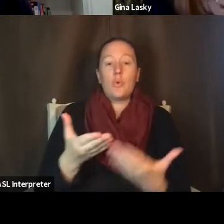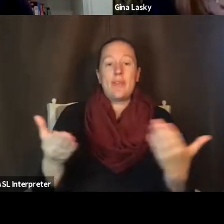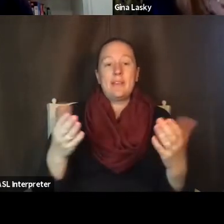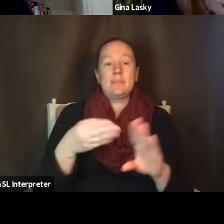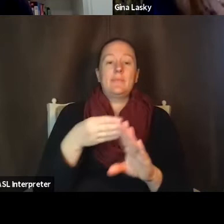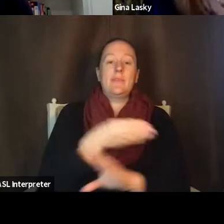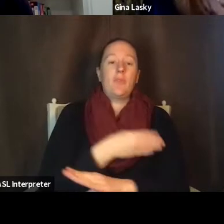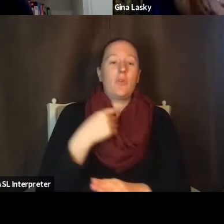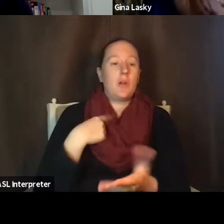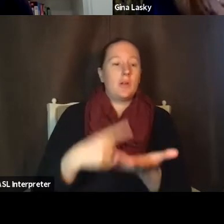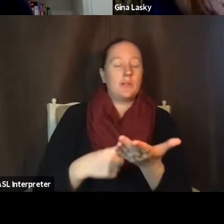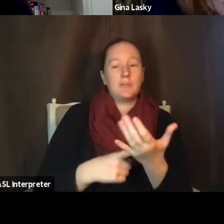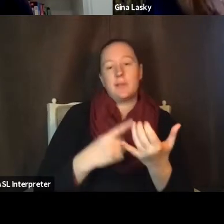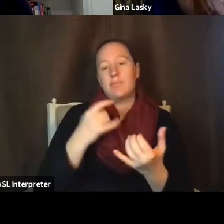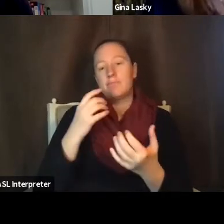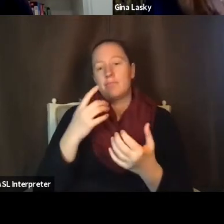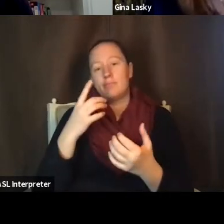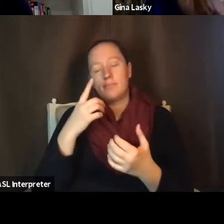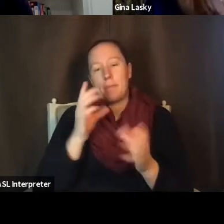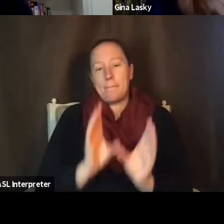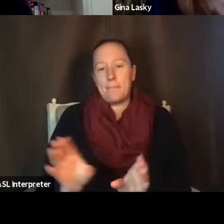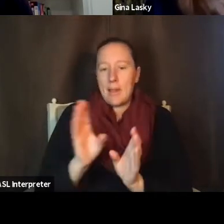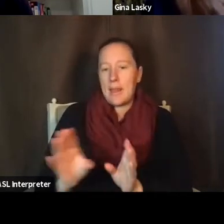the ideas that we put forward.